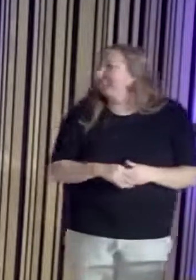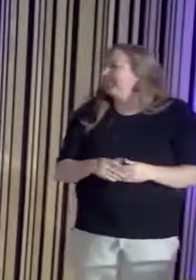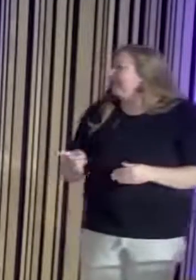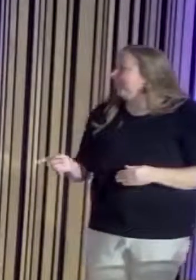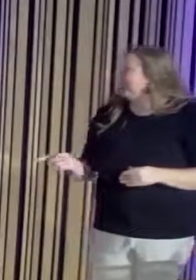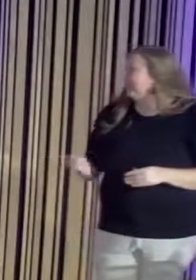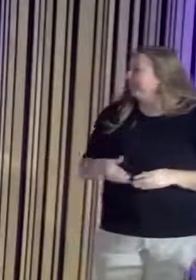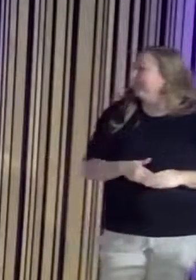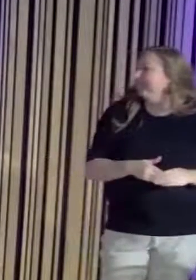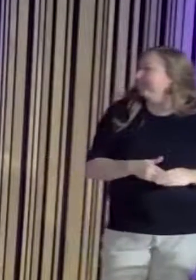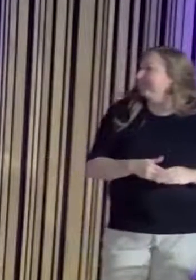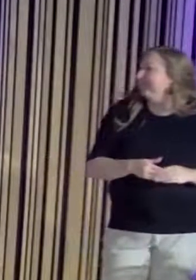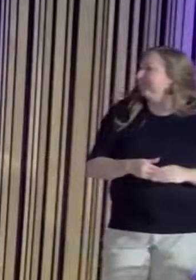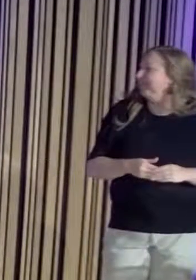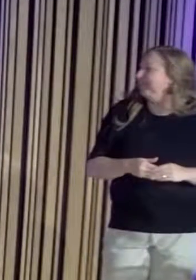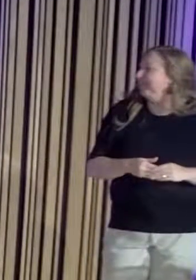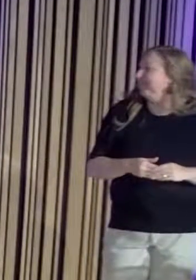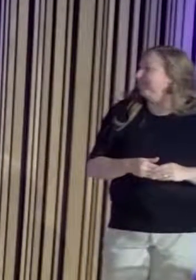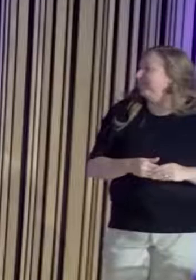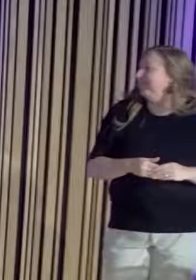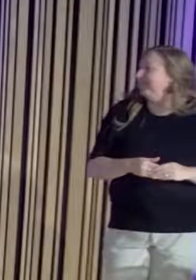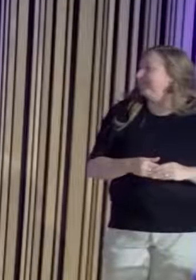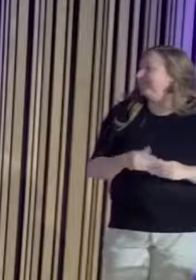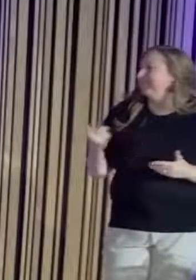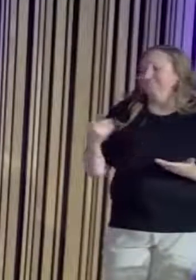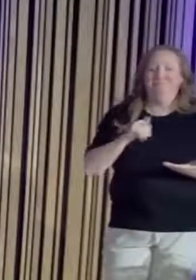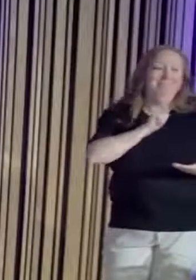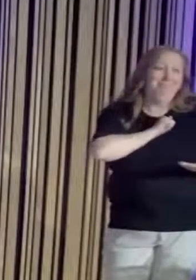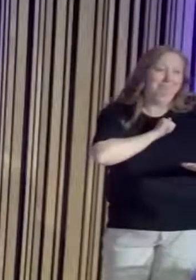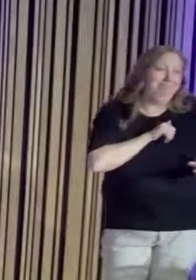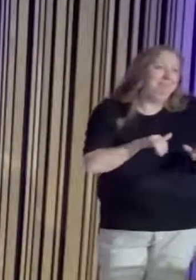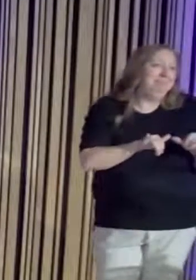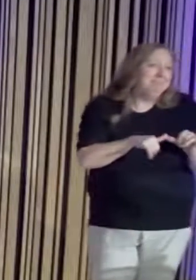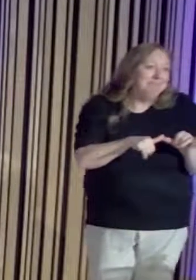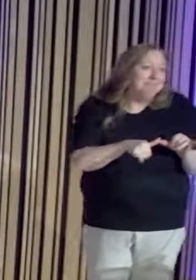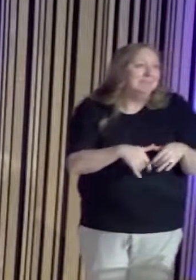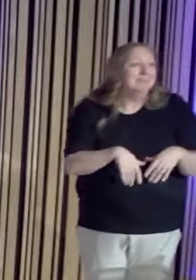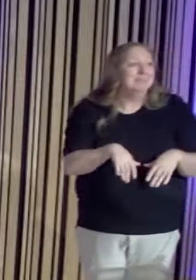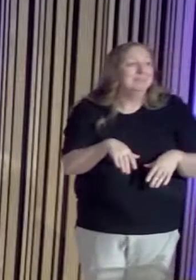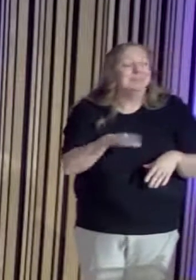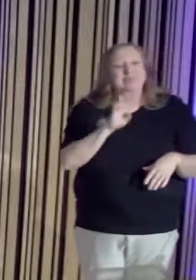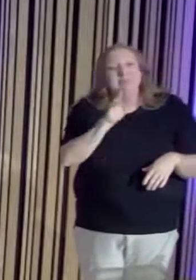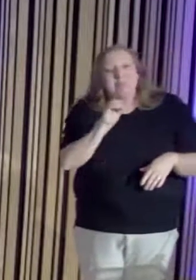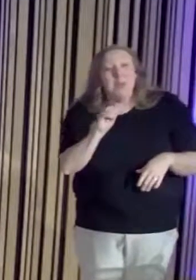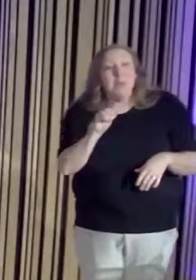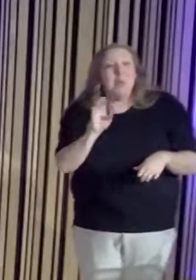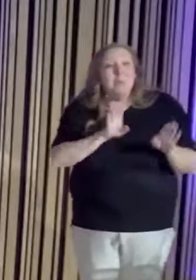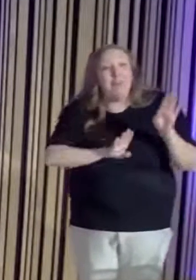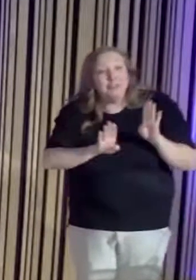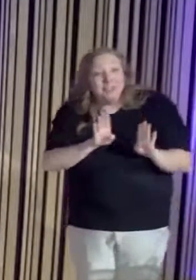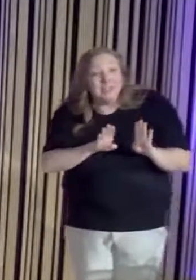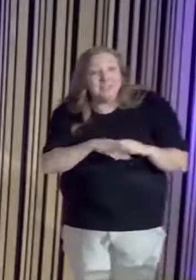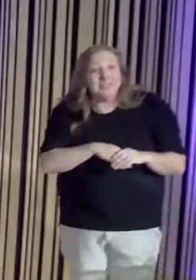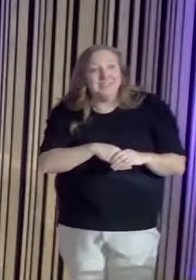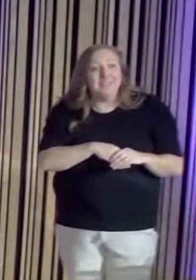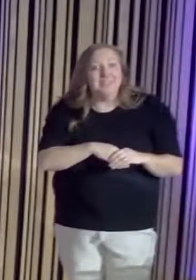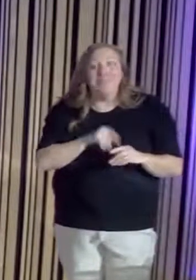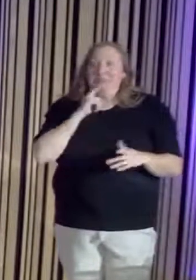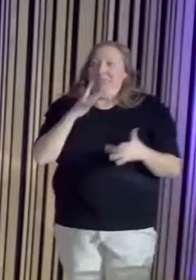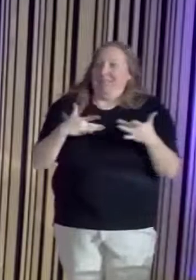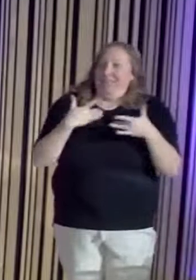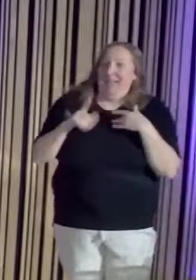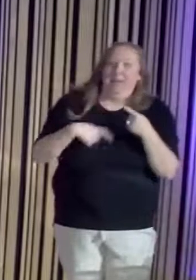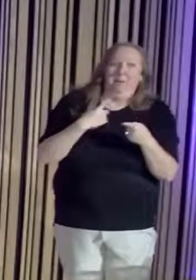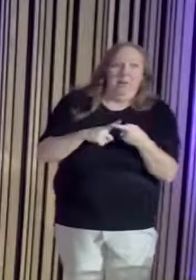pitch. Well, I'm an engineer. Okay. And a microbiologist. And I'm really excited about this